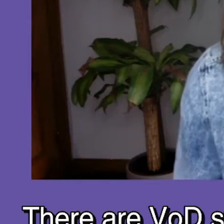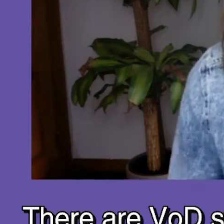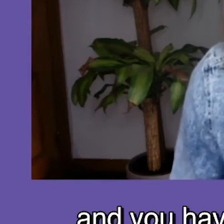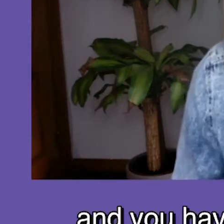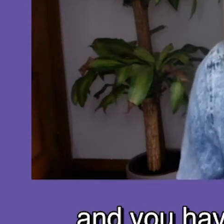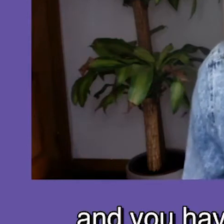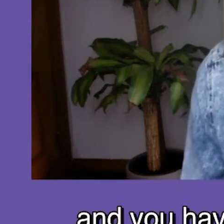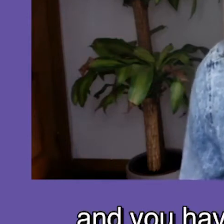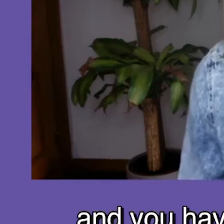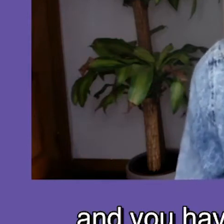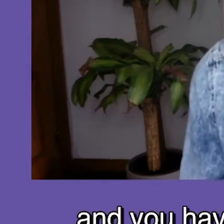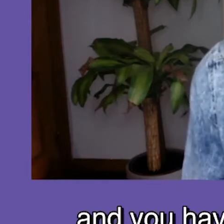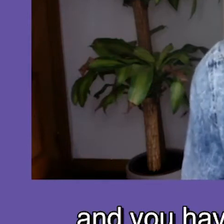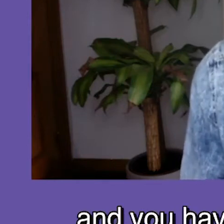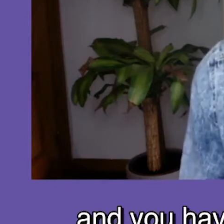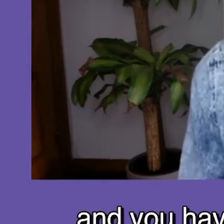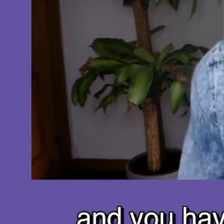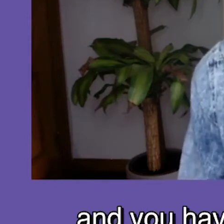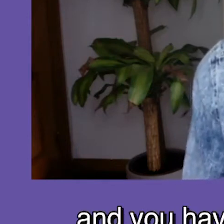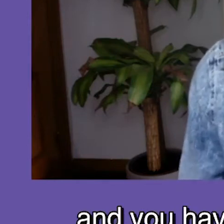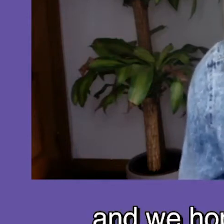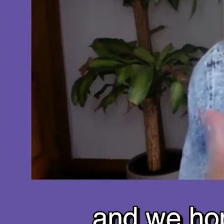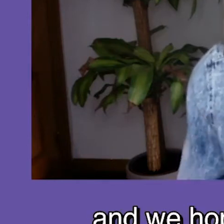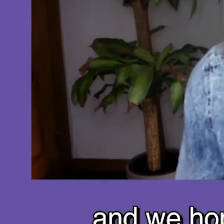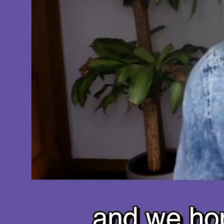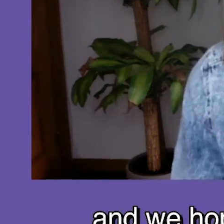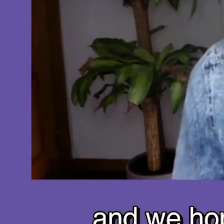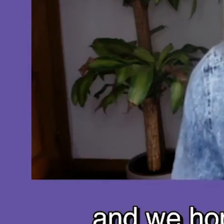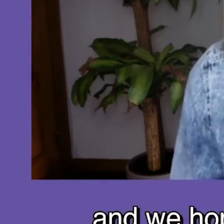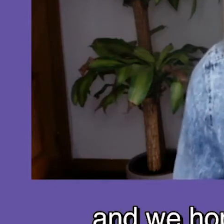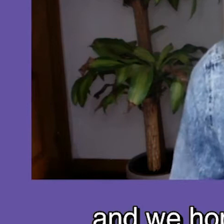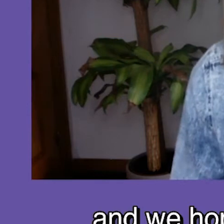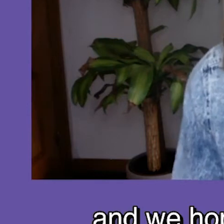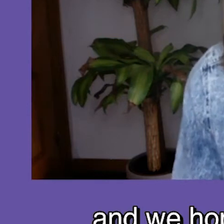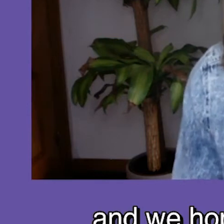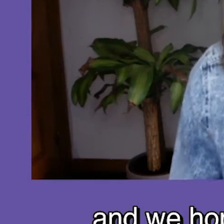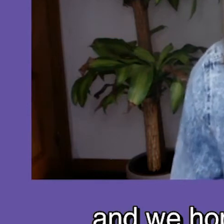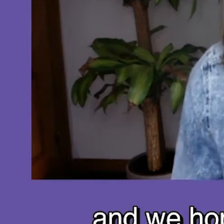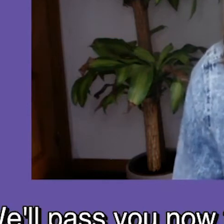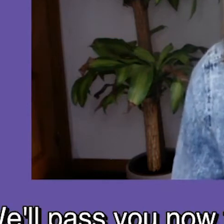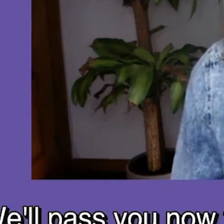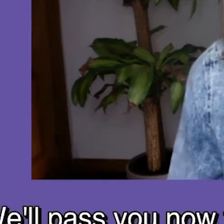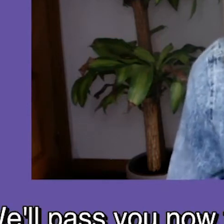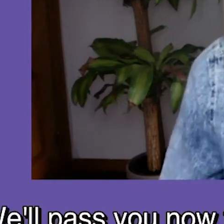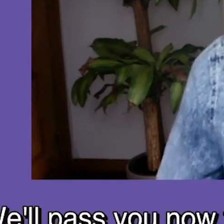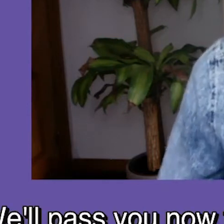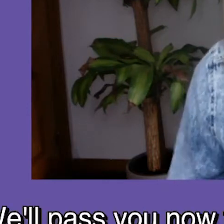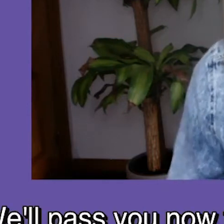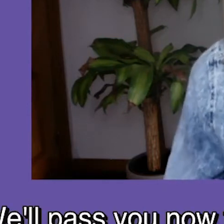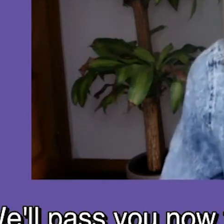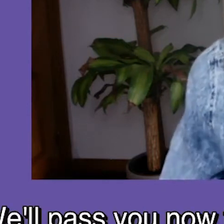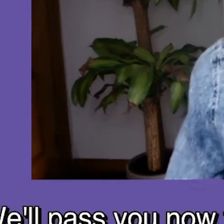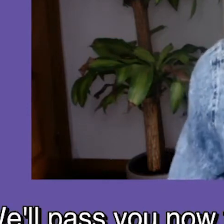by our programmers, and you have Q&As and discussion panels, and we hope you enjoy all of our events. We'll see you very soon, and we'll pass you now